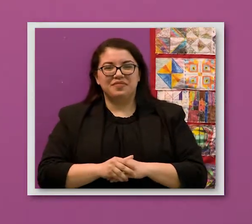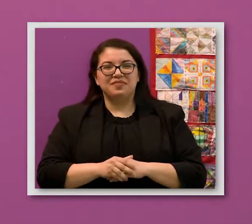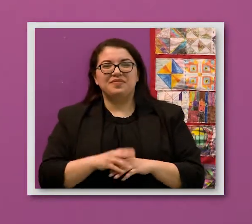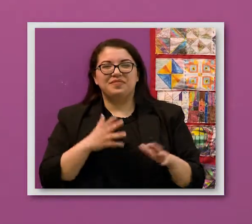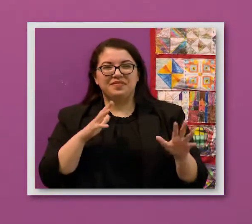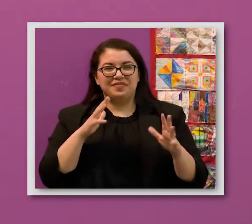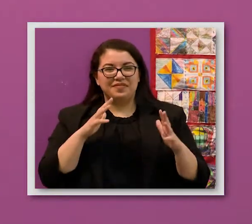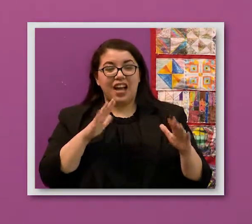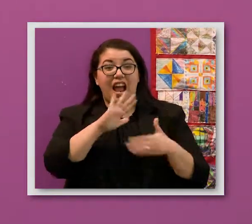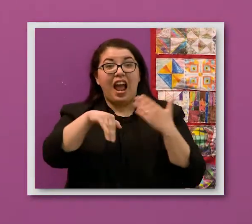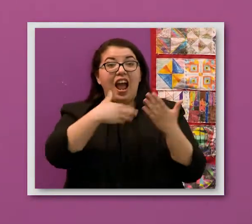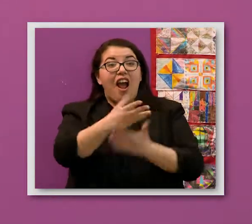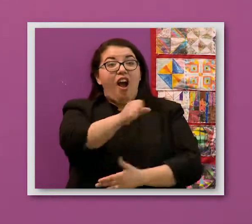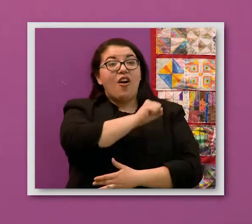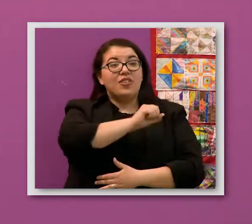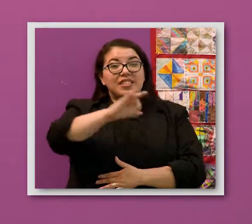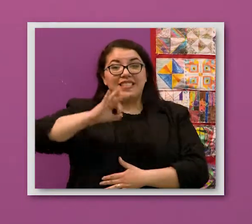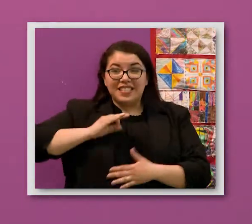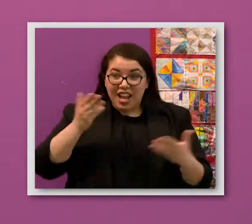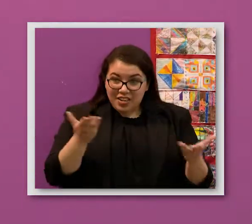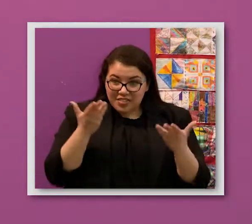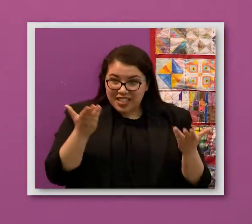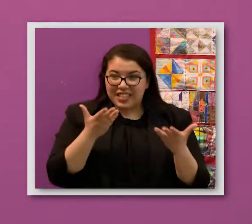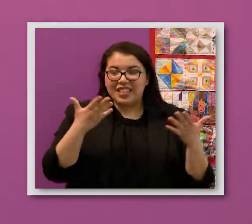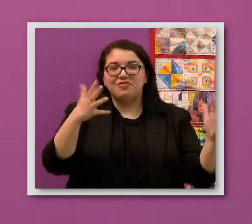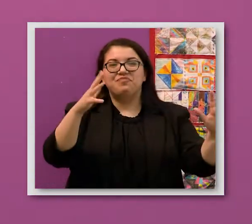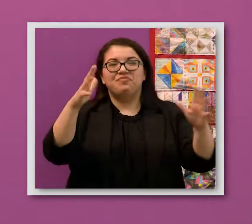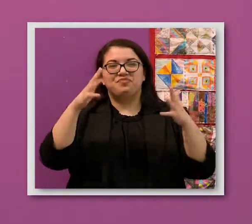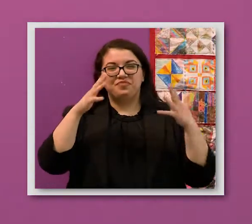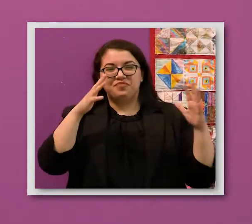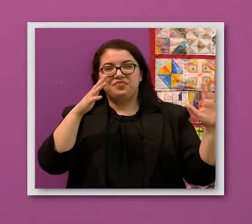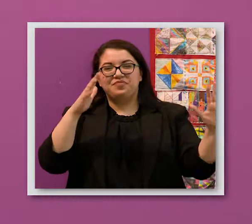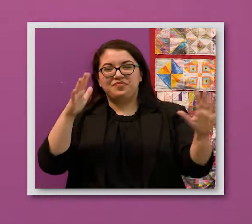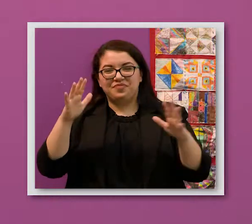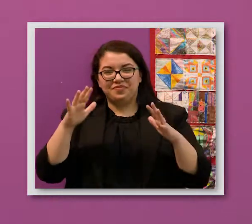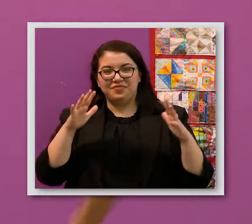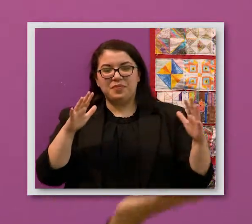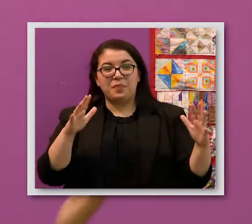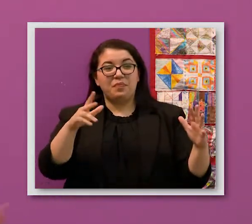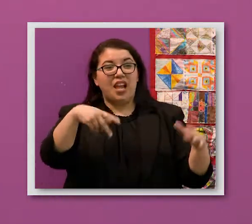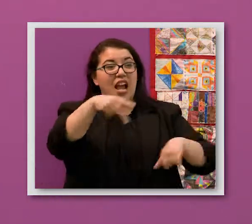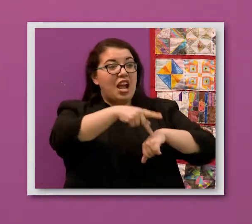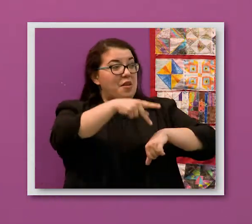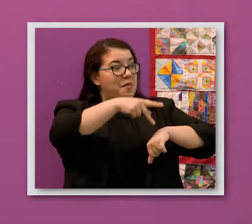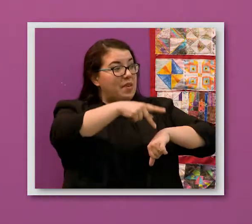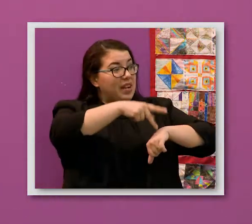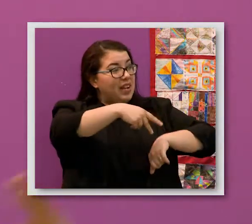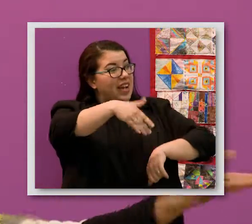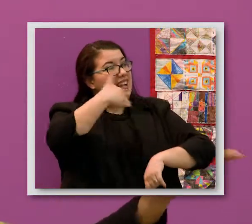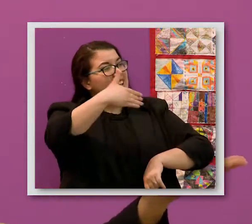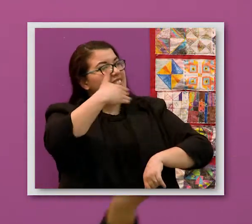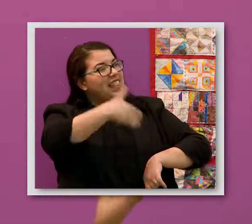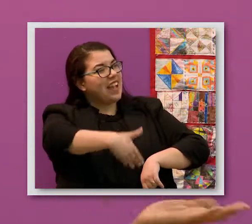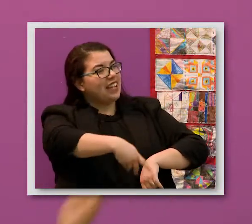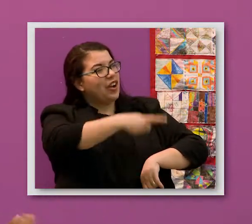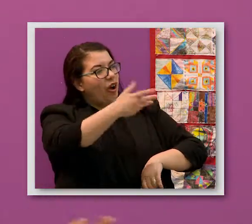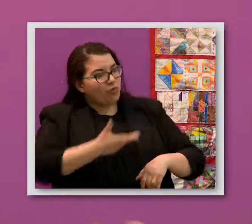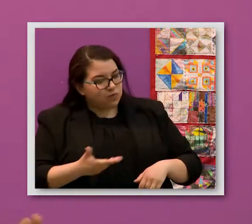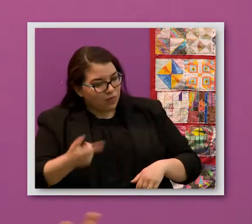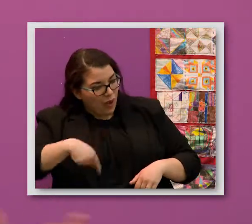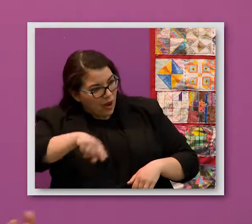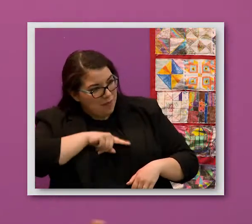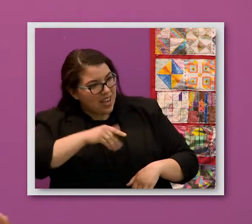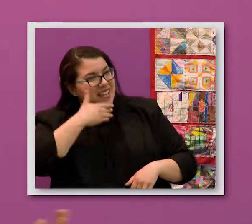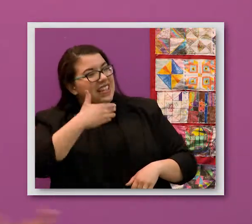And all of the staff here at Watkins. And Principal Bell, thank you for your wonderful hospitality. Let's